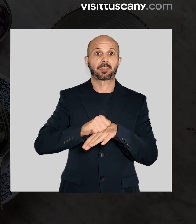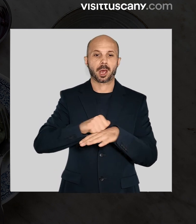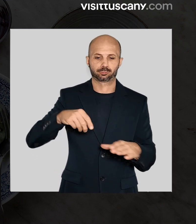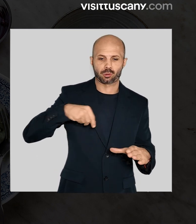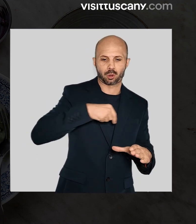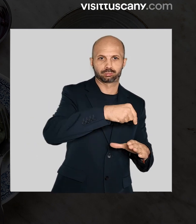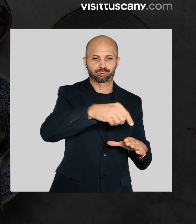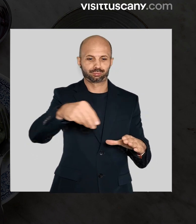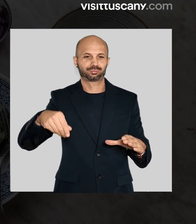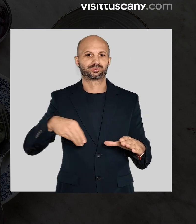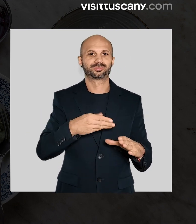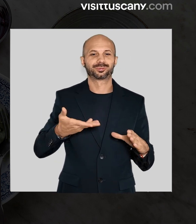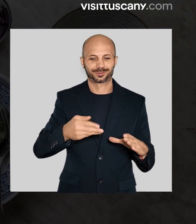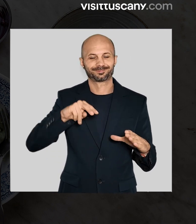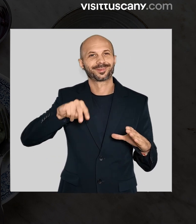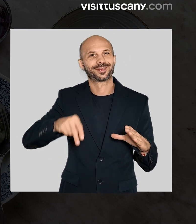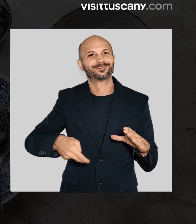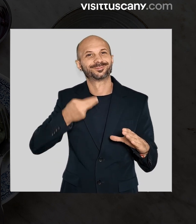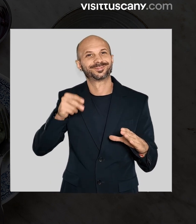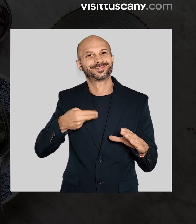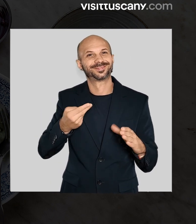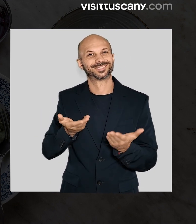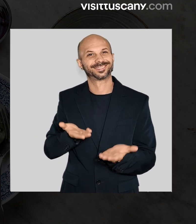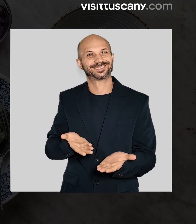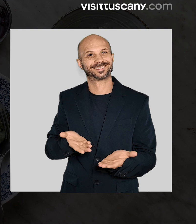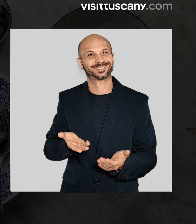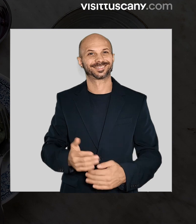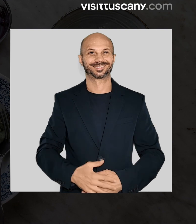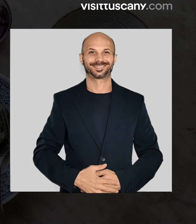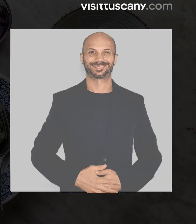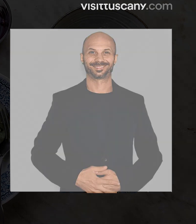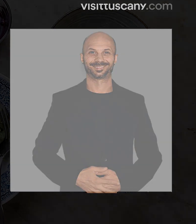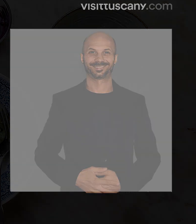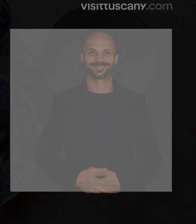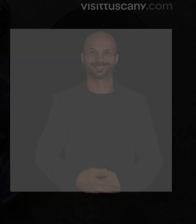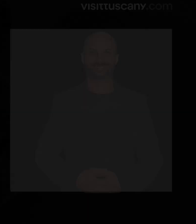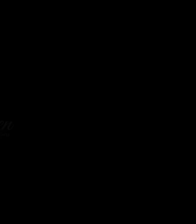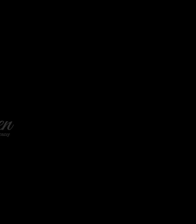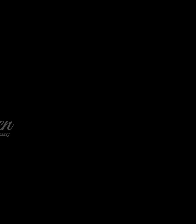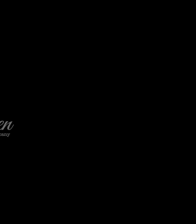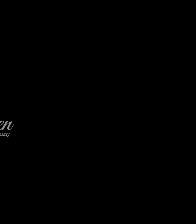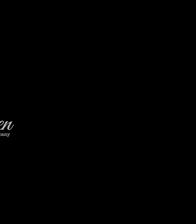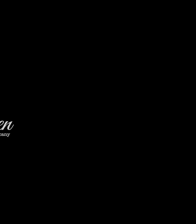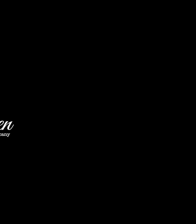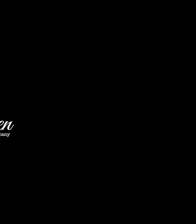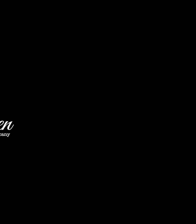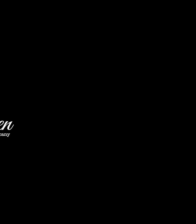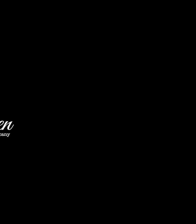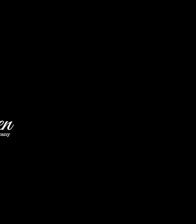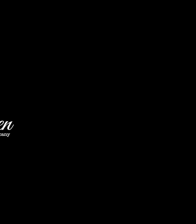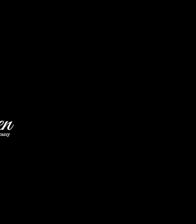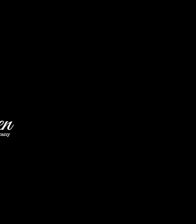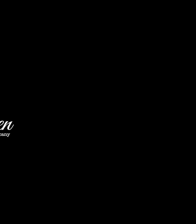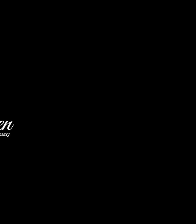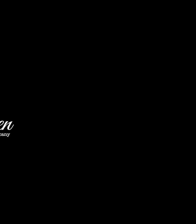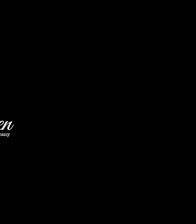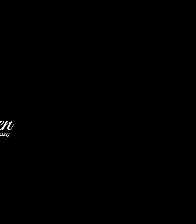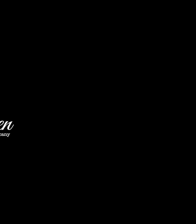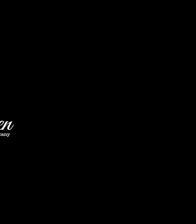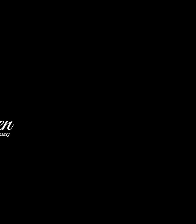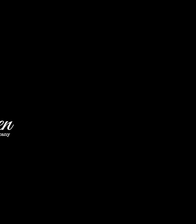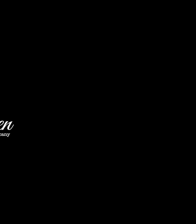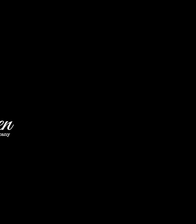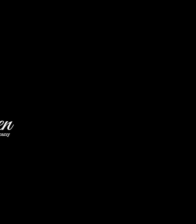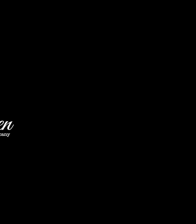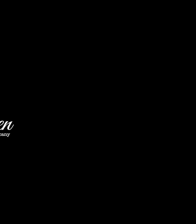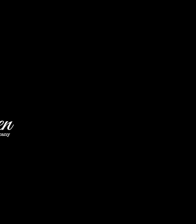a sprinkling of grated Parmigiano and serve immediately. Thanks to Jules' Kitchen, stories and recipes